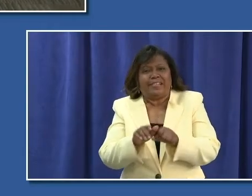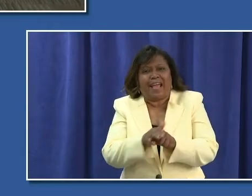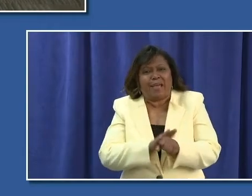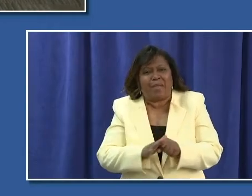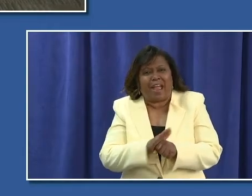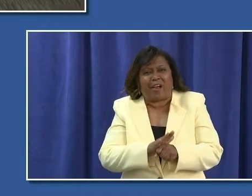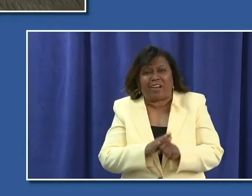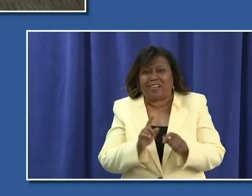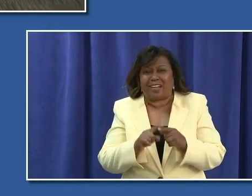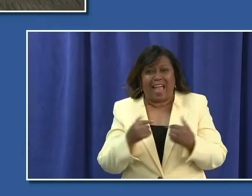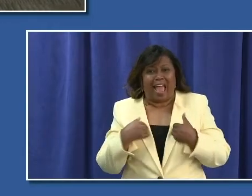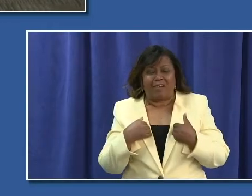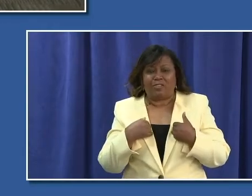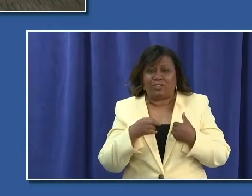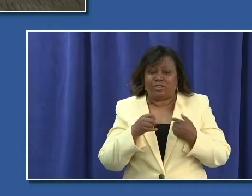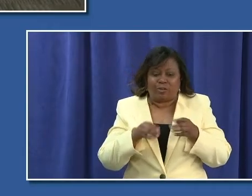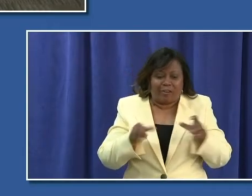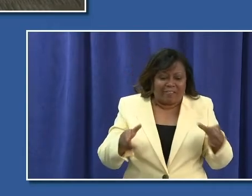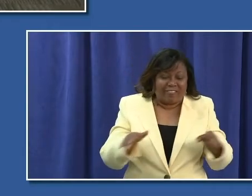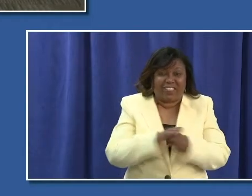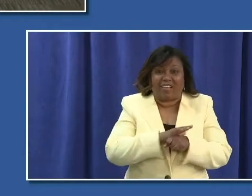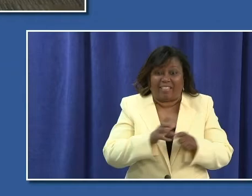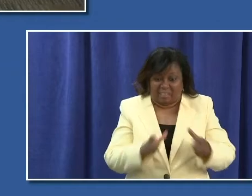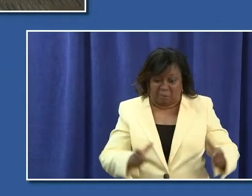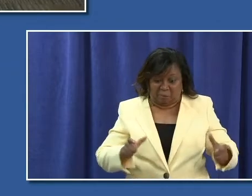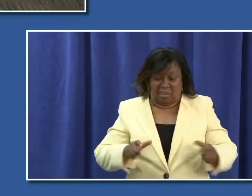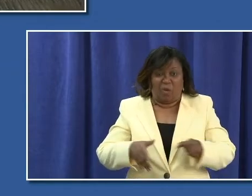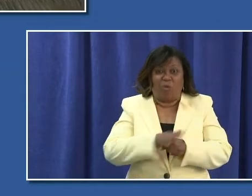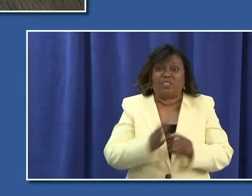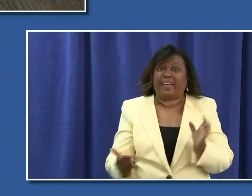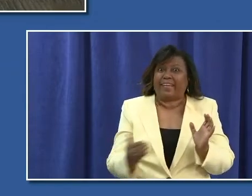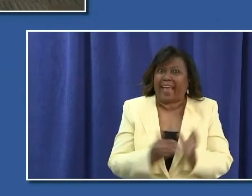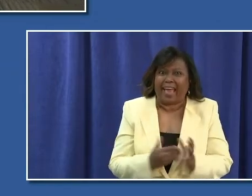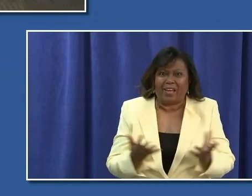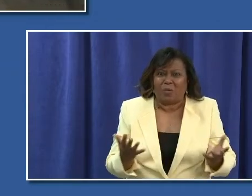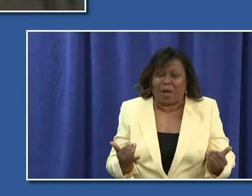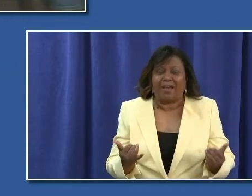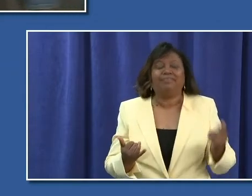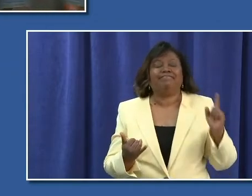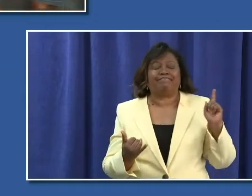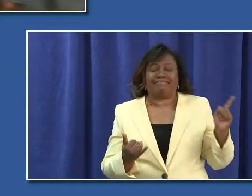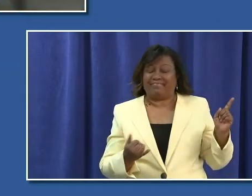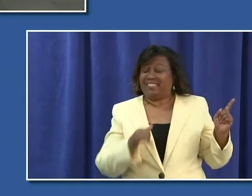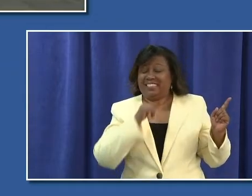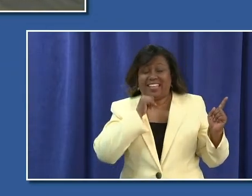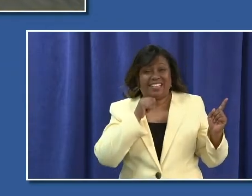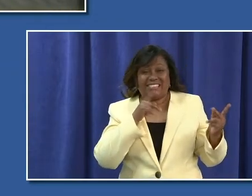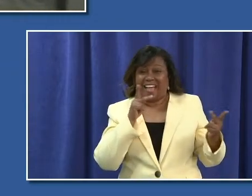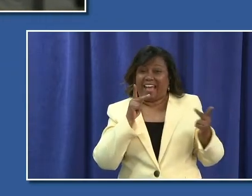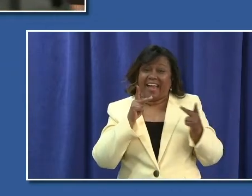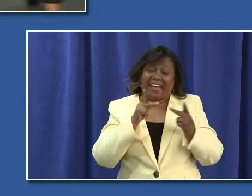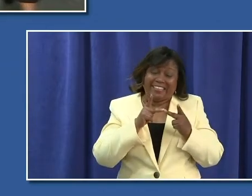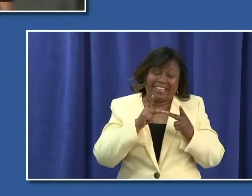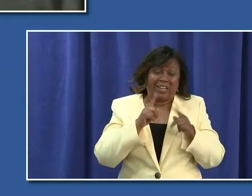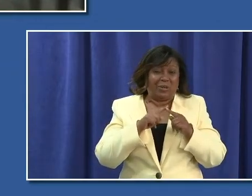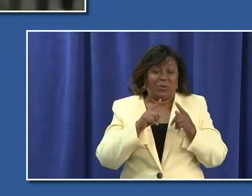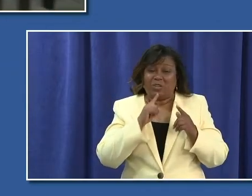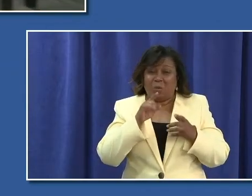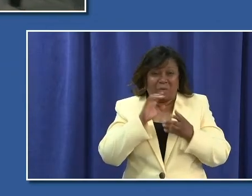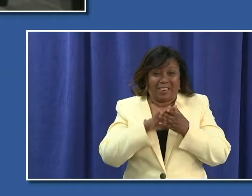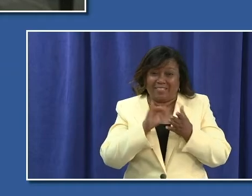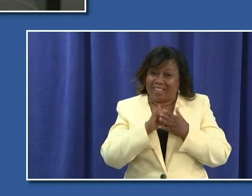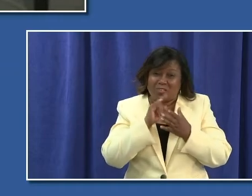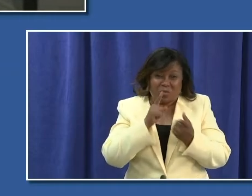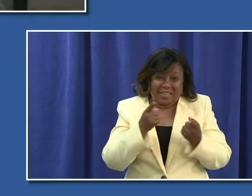area, only having to refill the giant holes and pave again? Well, that's not ideal, and we don't believe that